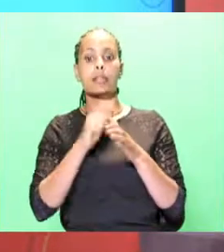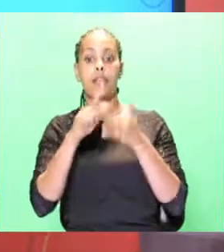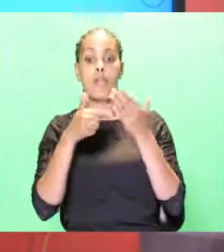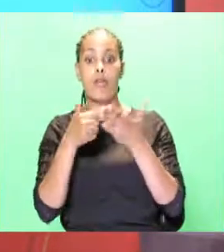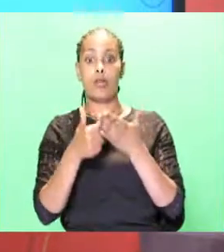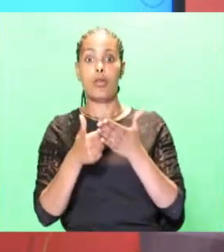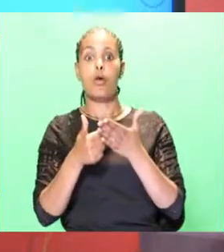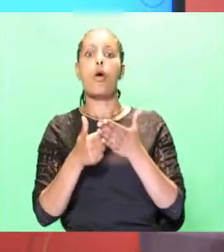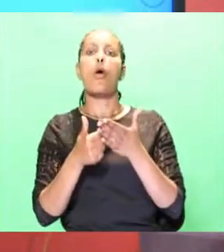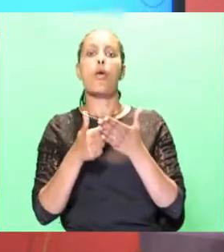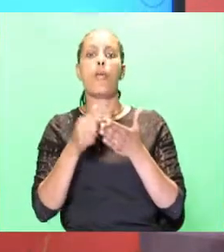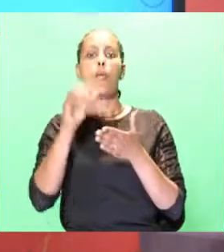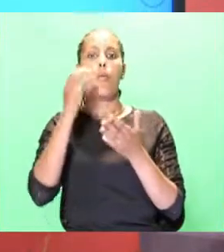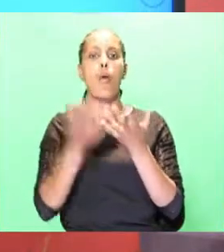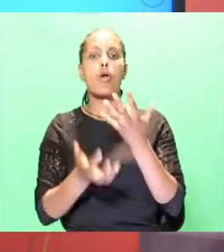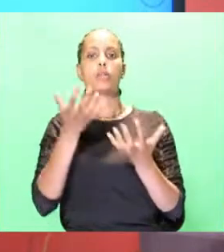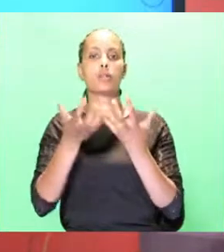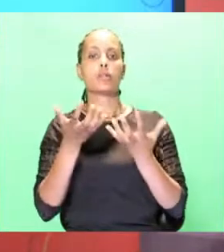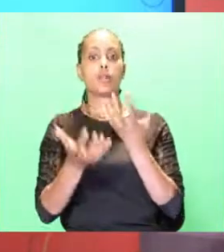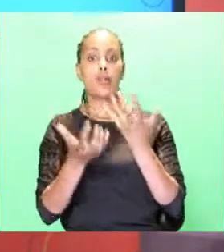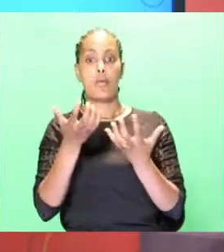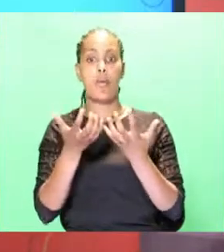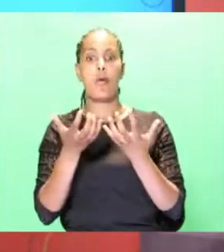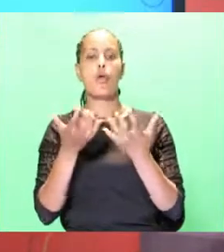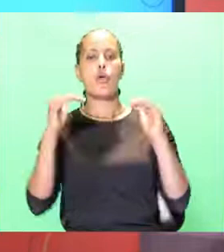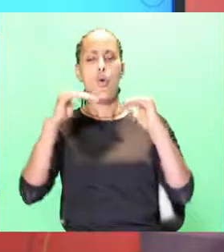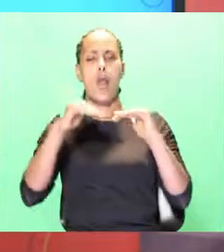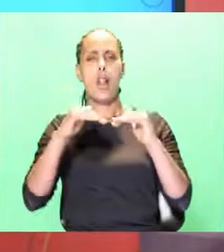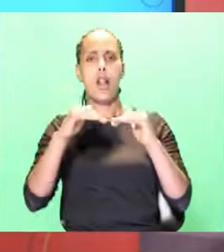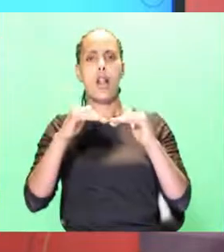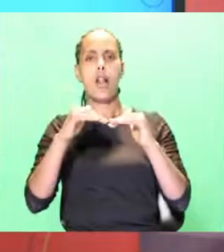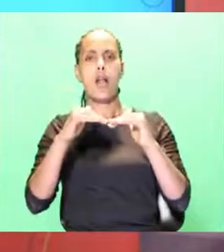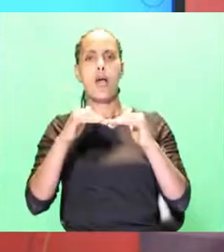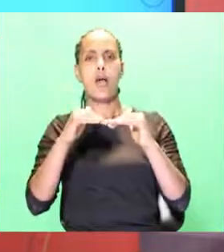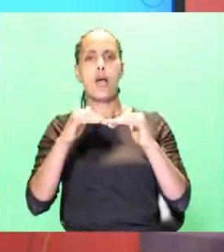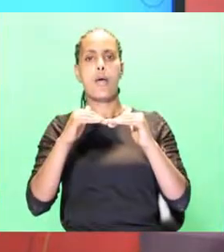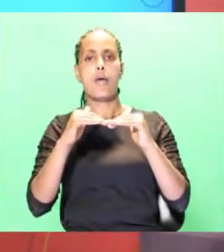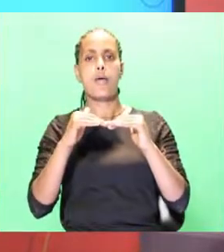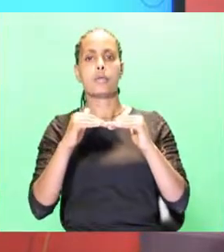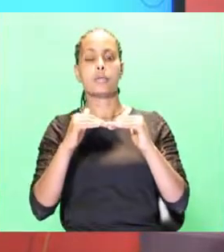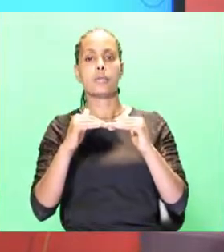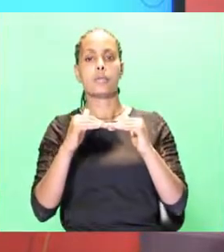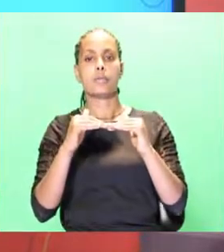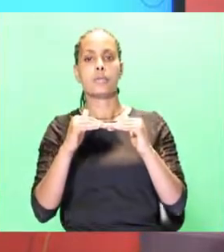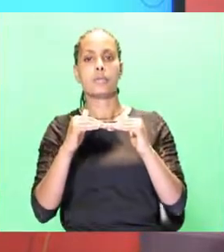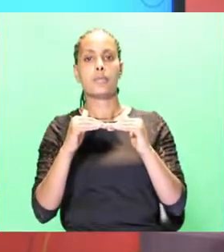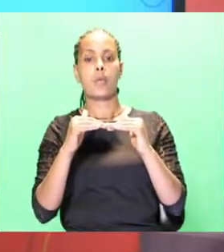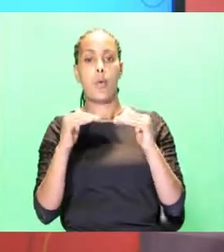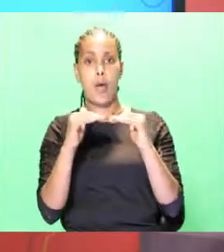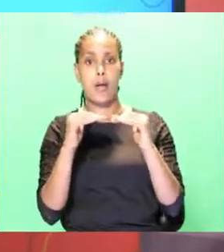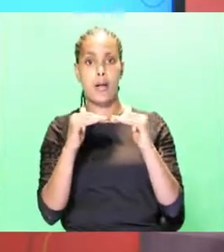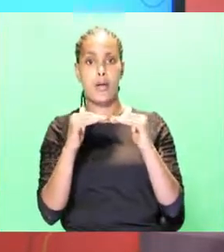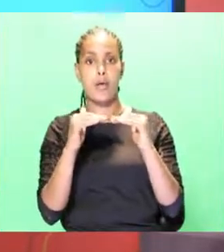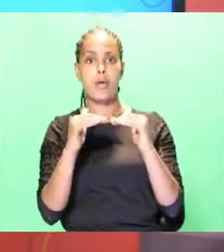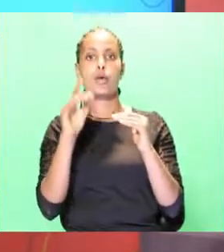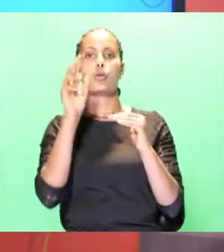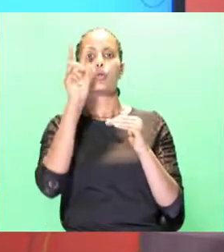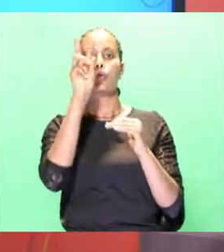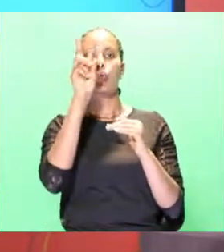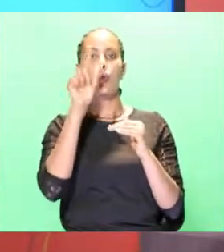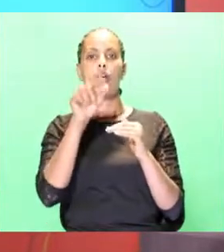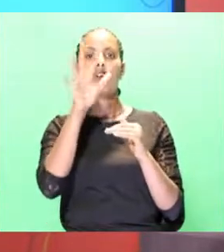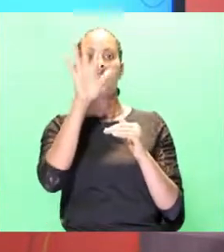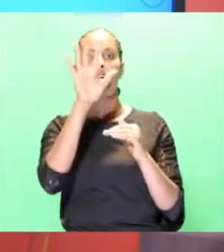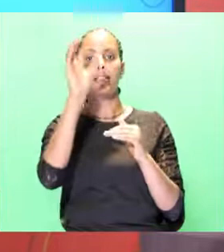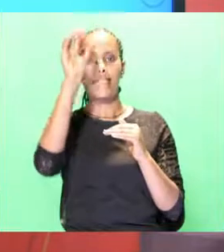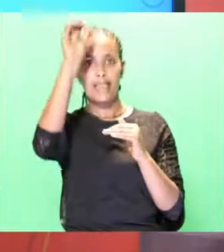Therefore, boiling point of the solution equal, boiling point of the solution equal